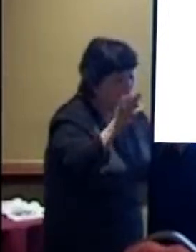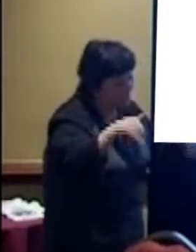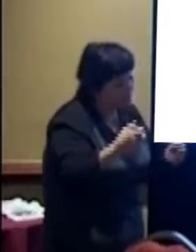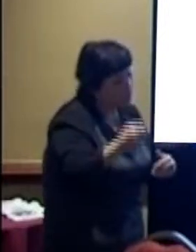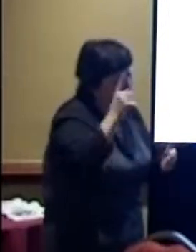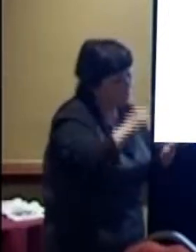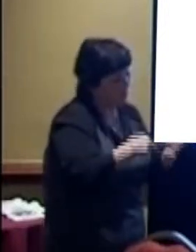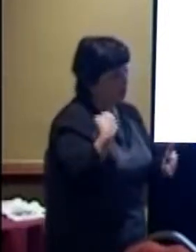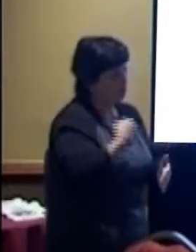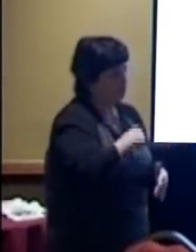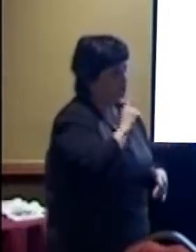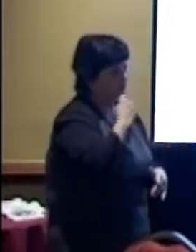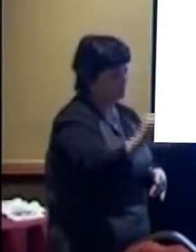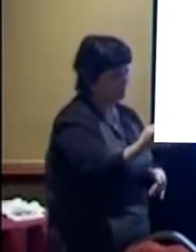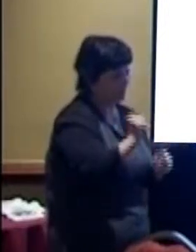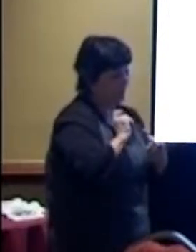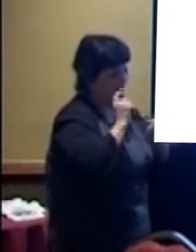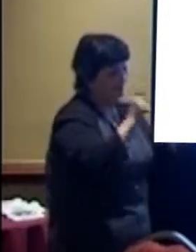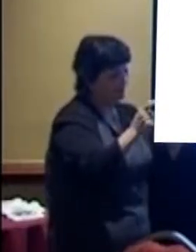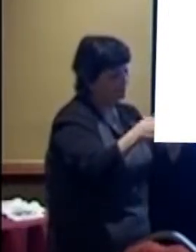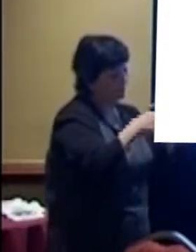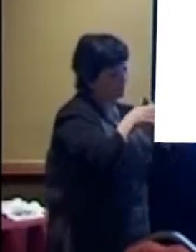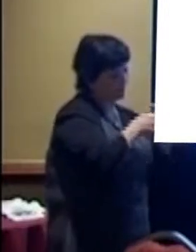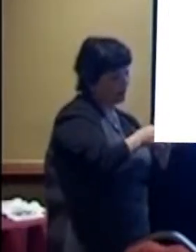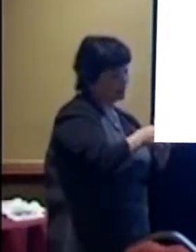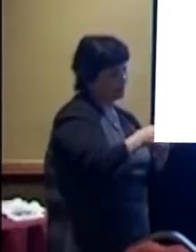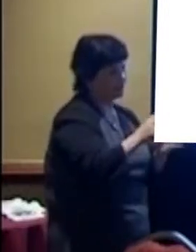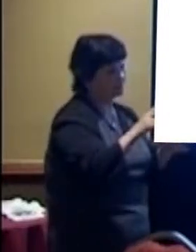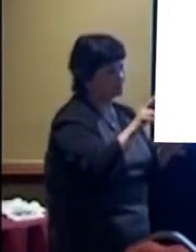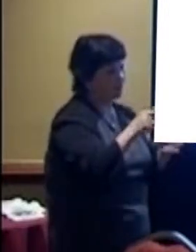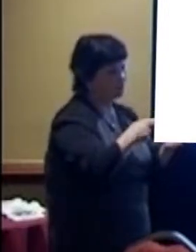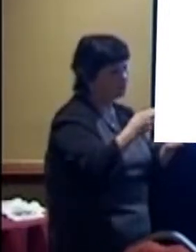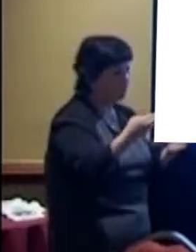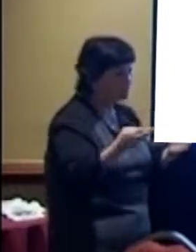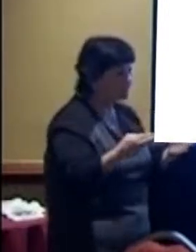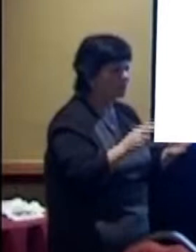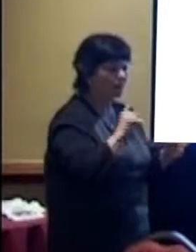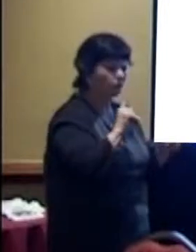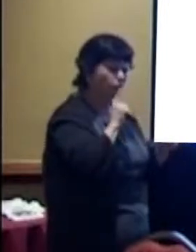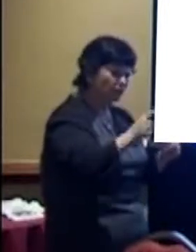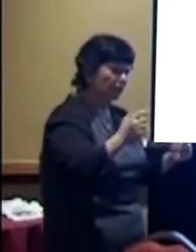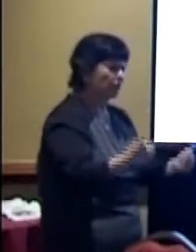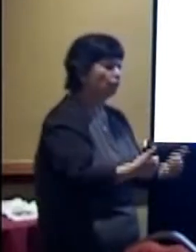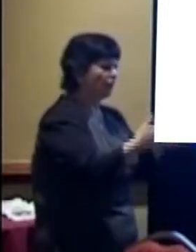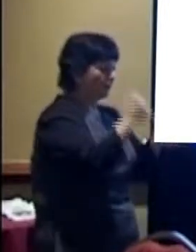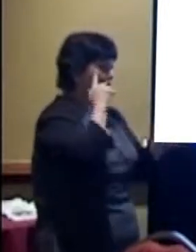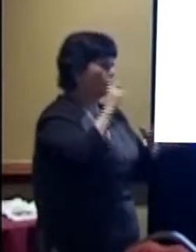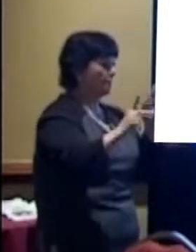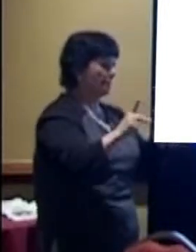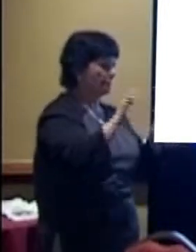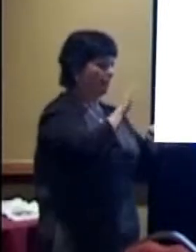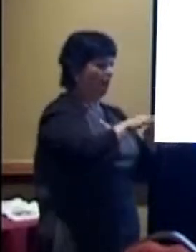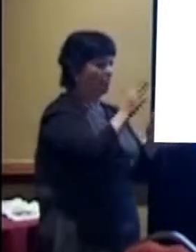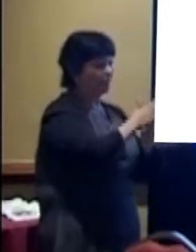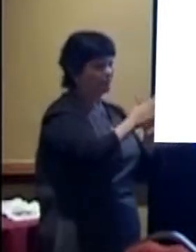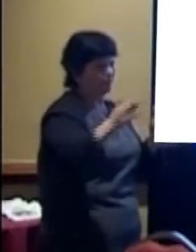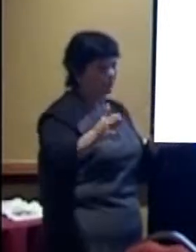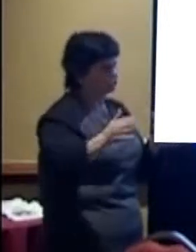saying, giving them a context of reference, those kinds of things are particularly challenging for people on the